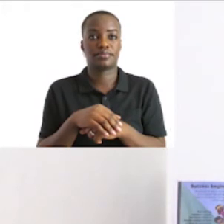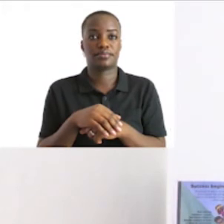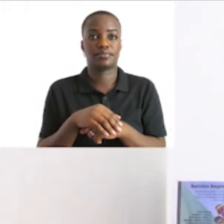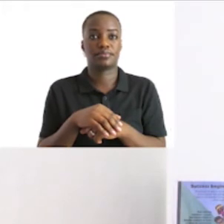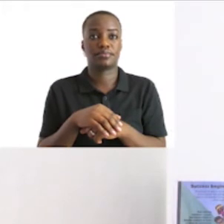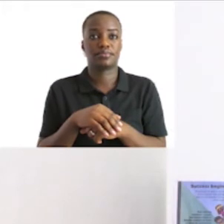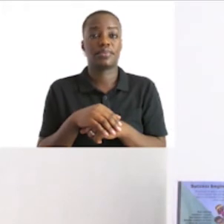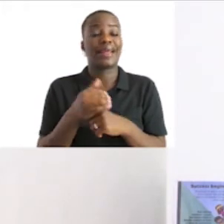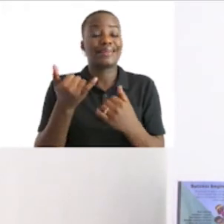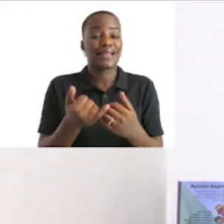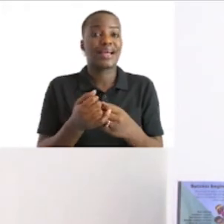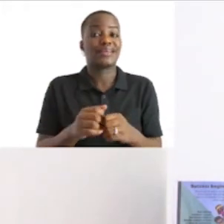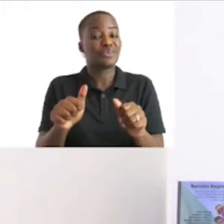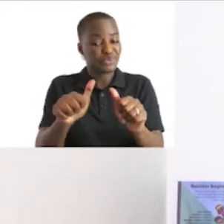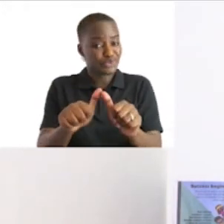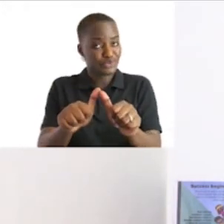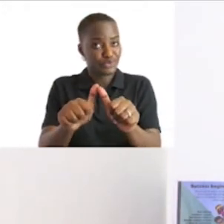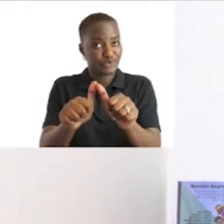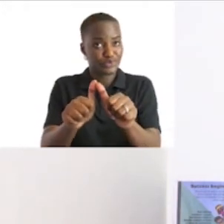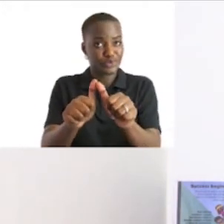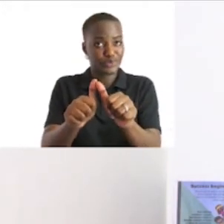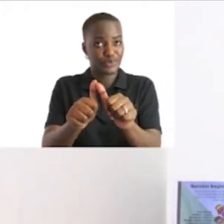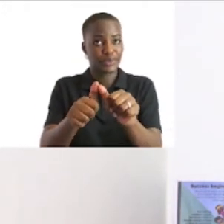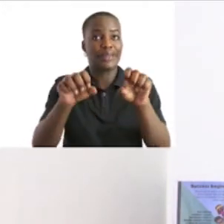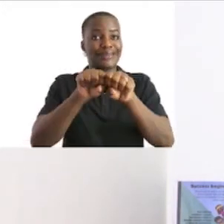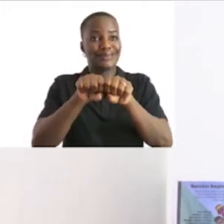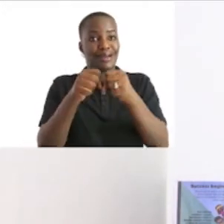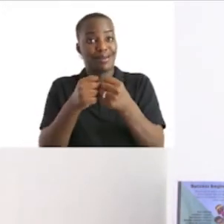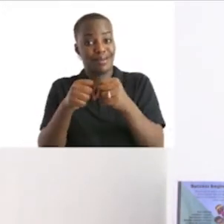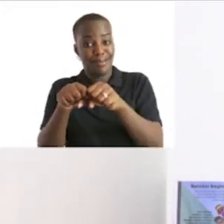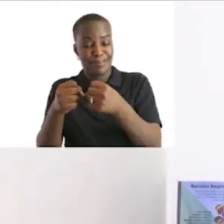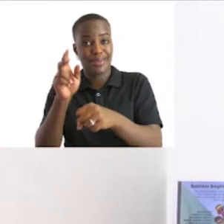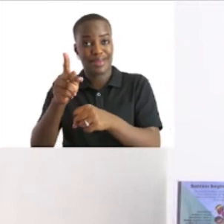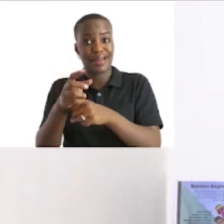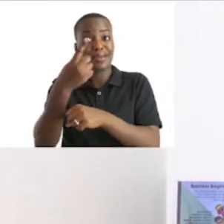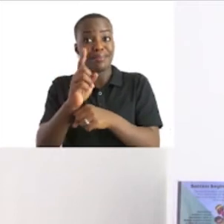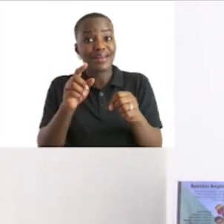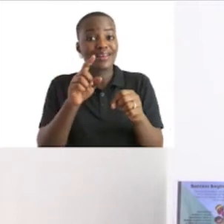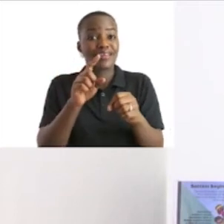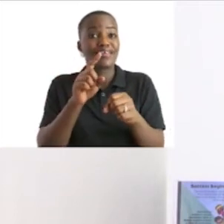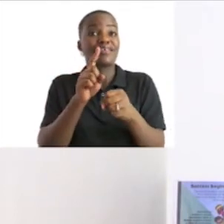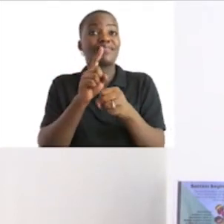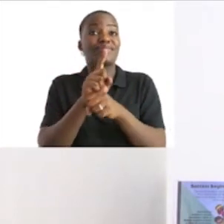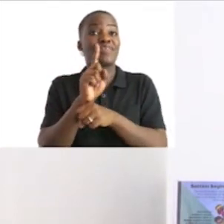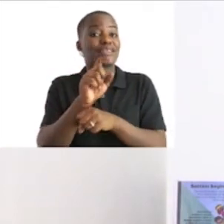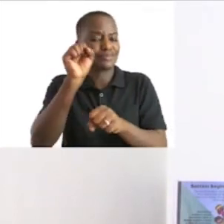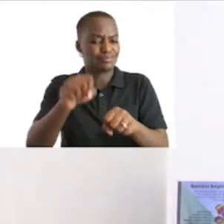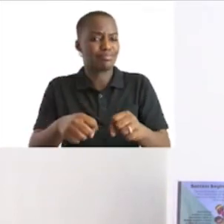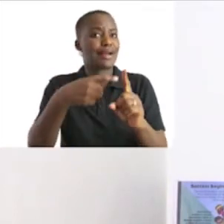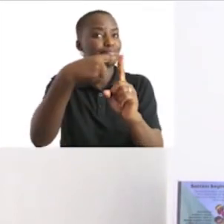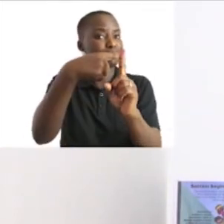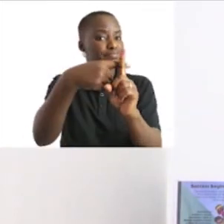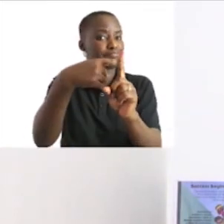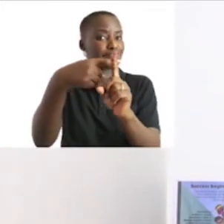And we're going to even further decompose. But as we are now decomposing, we have come to the